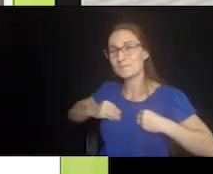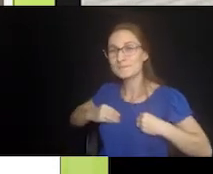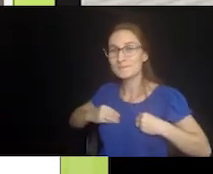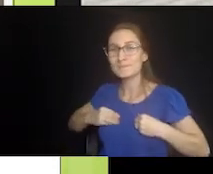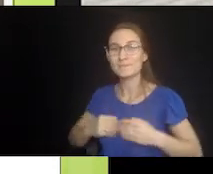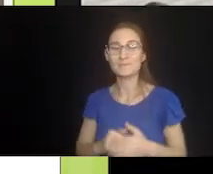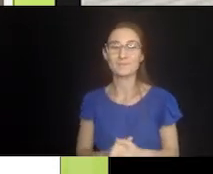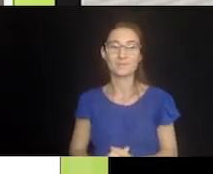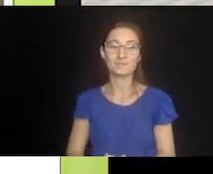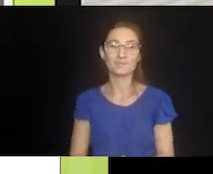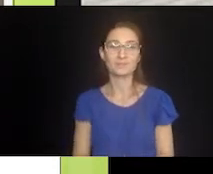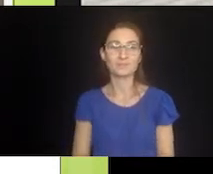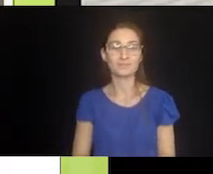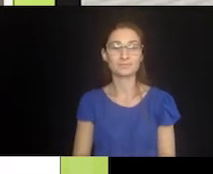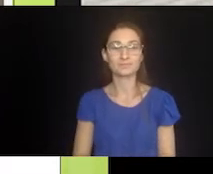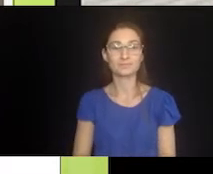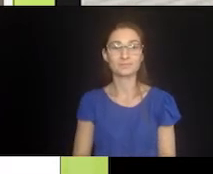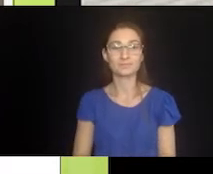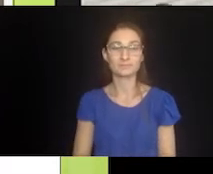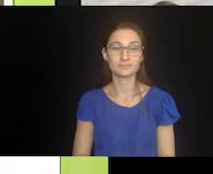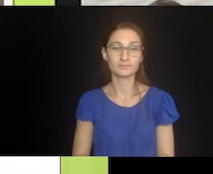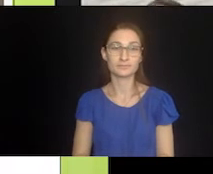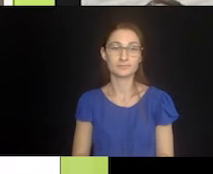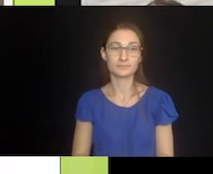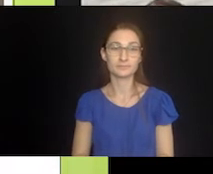on, we're glad to have them. So